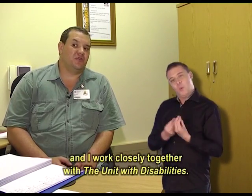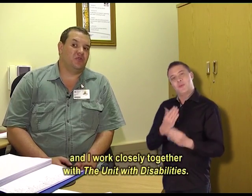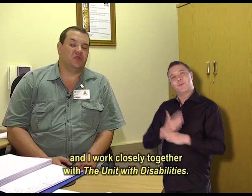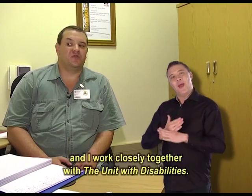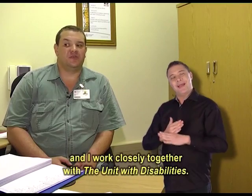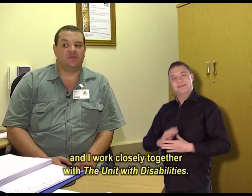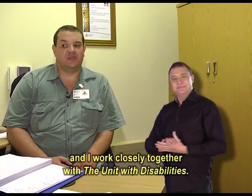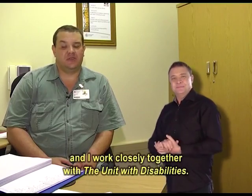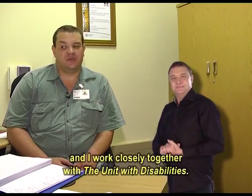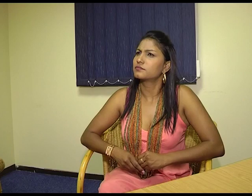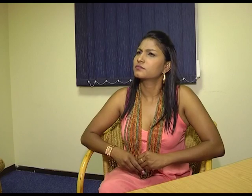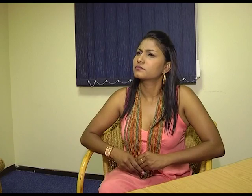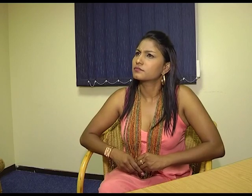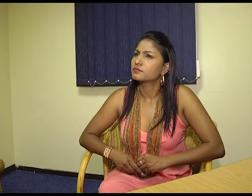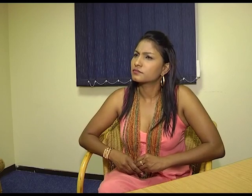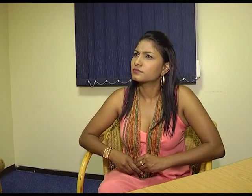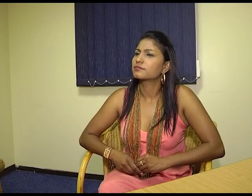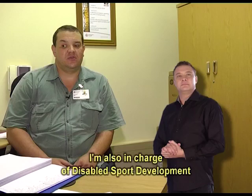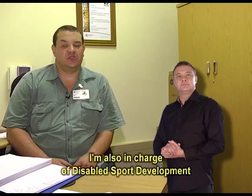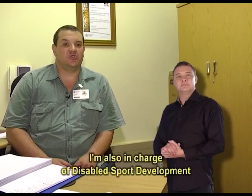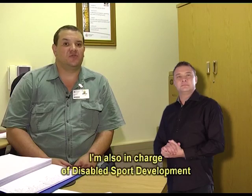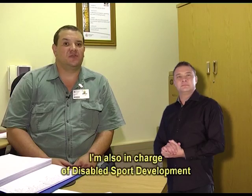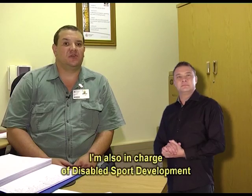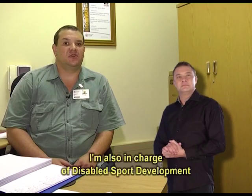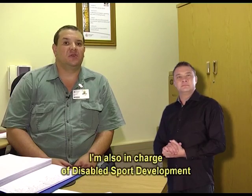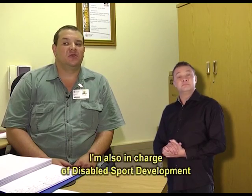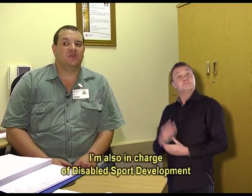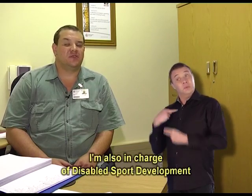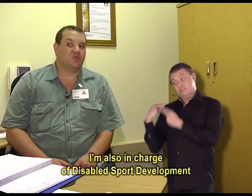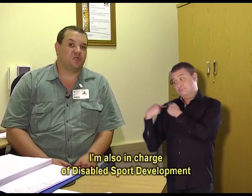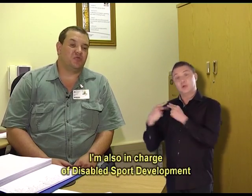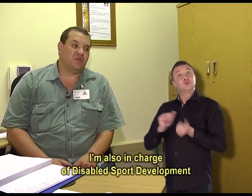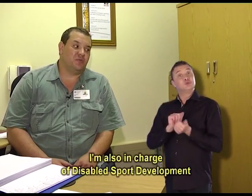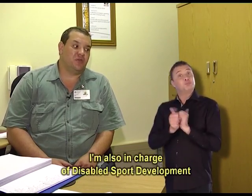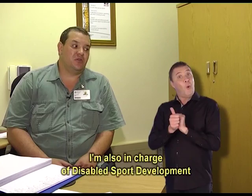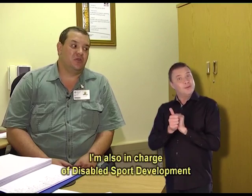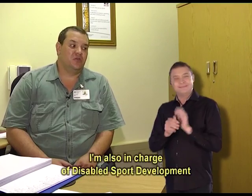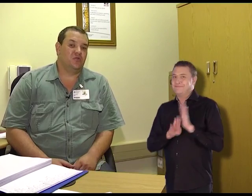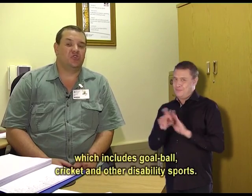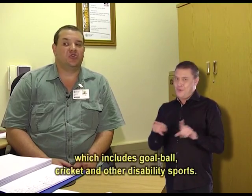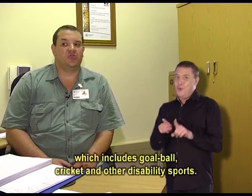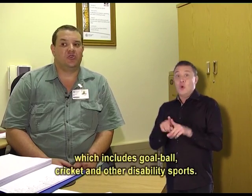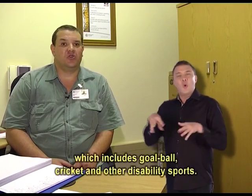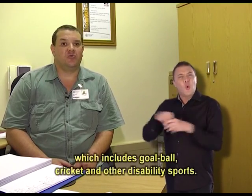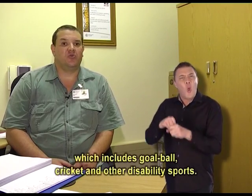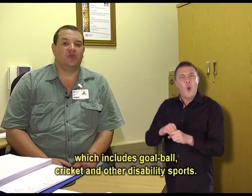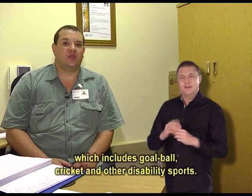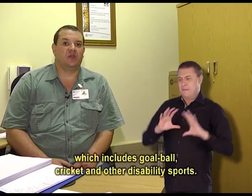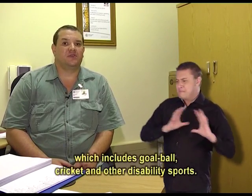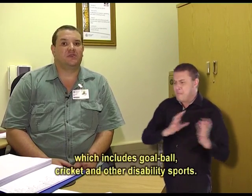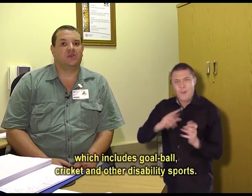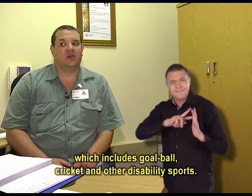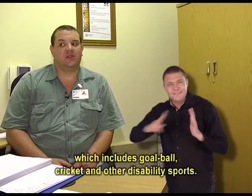together with the Unit for Disabilities. And I'm also in charge of the disabled sport development, which include